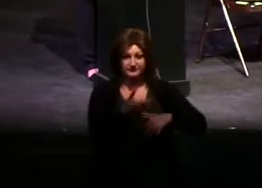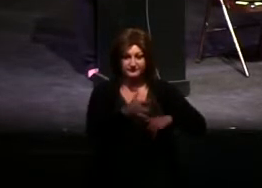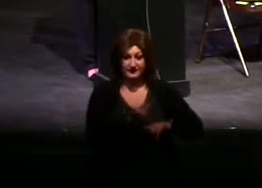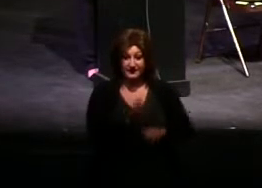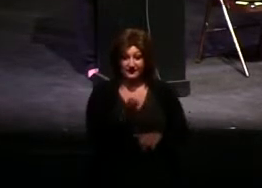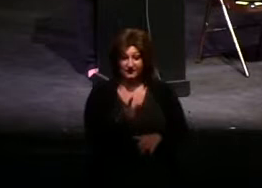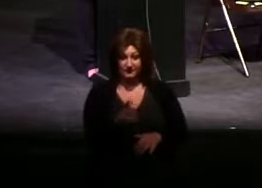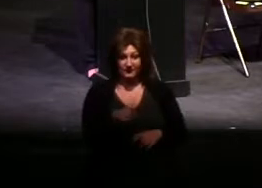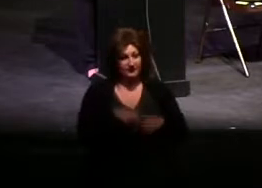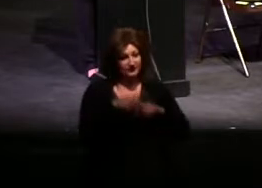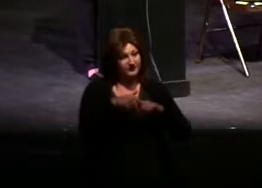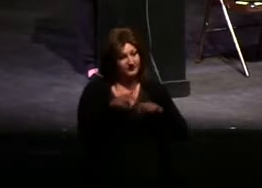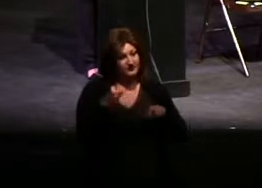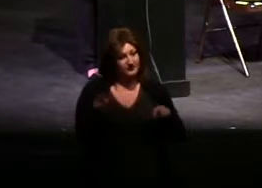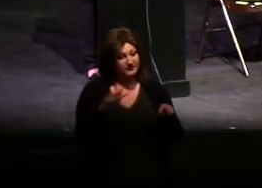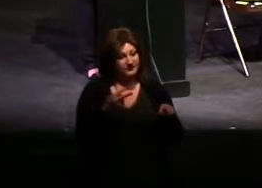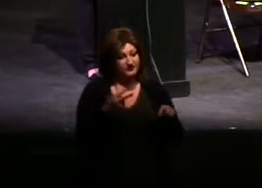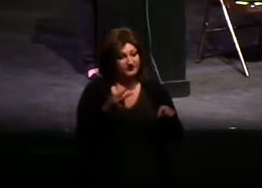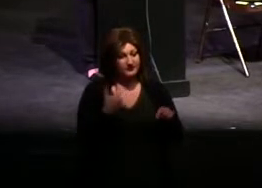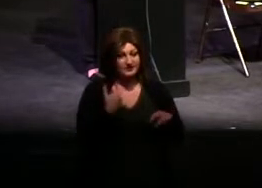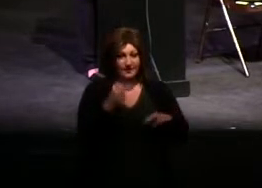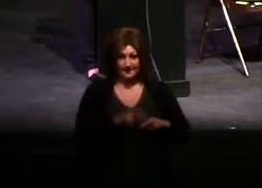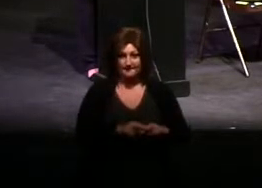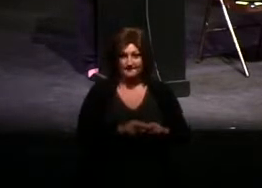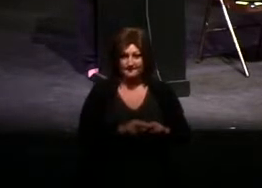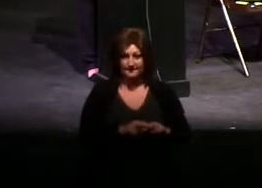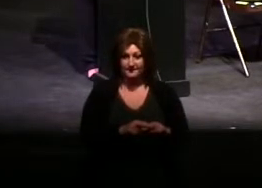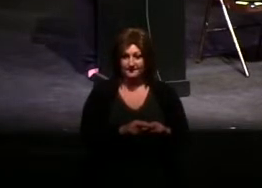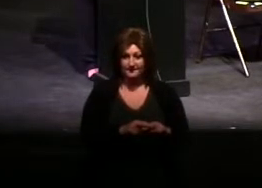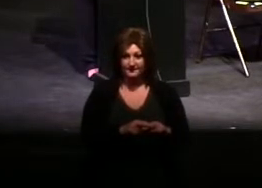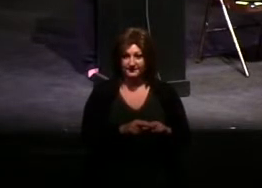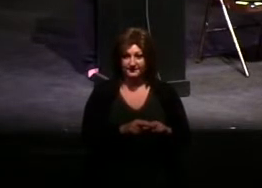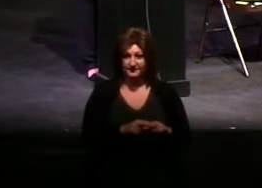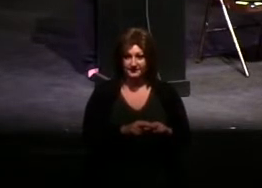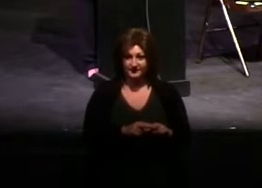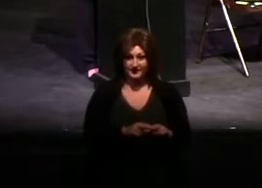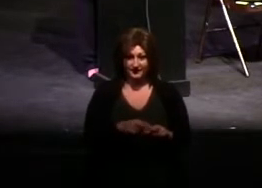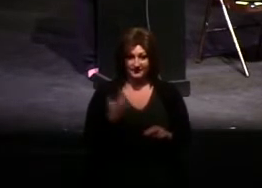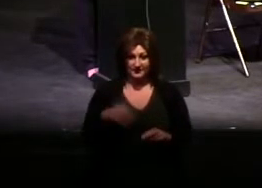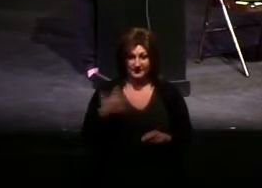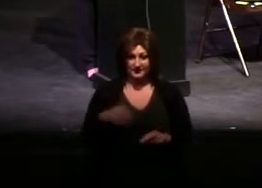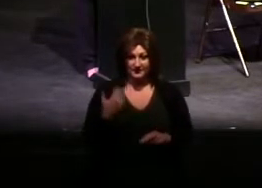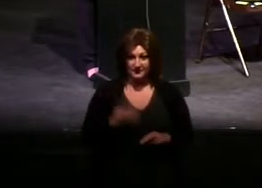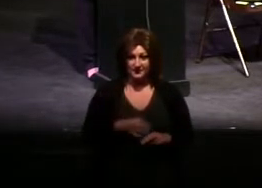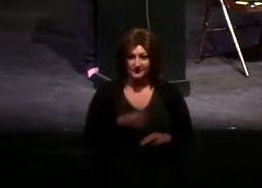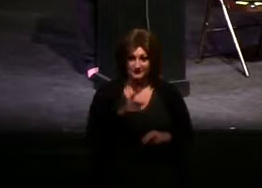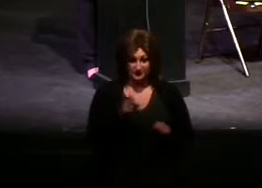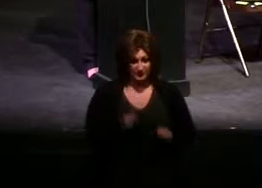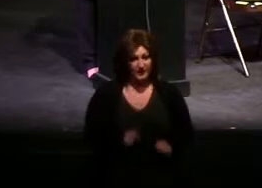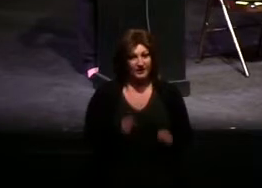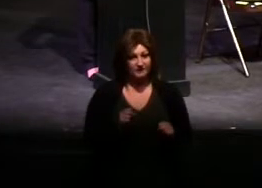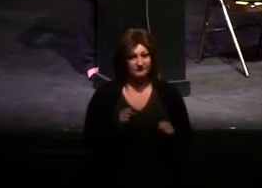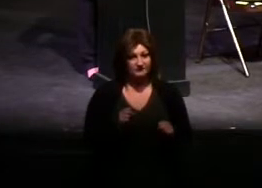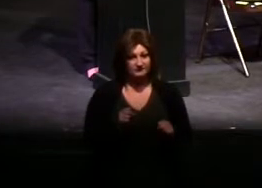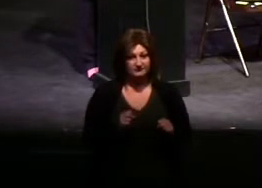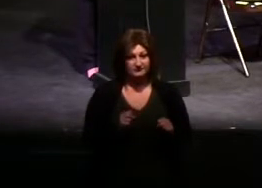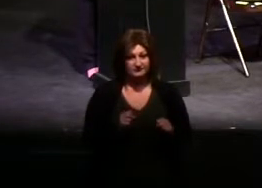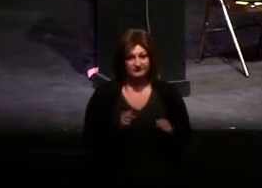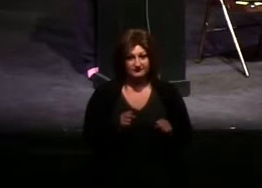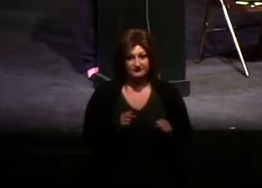Bill stops to watch as I dash into Tarantella. Holy Christ, I guess you can.